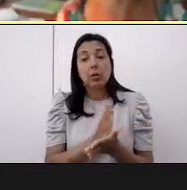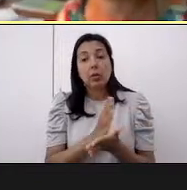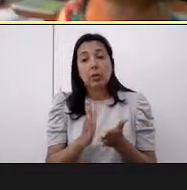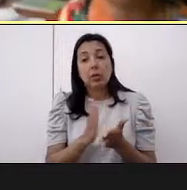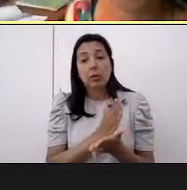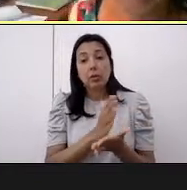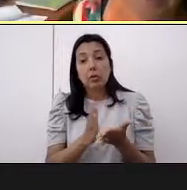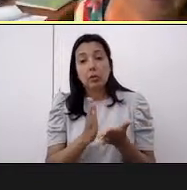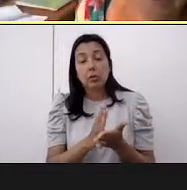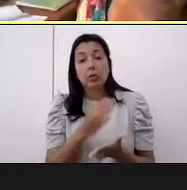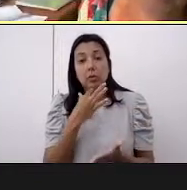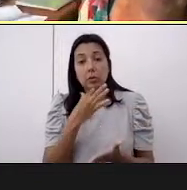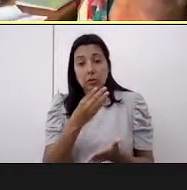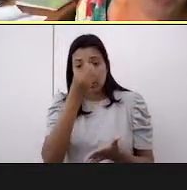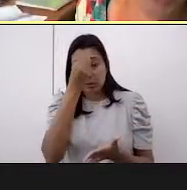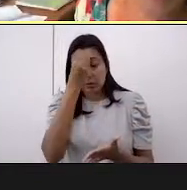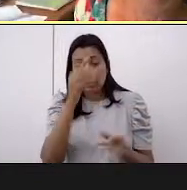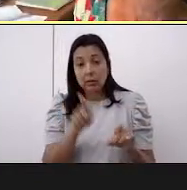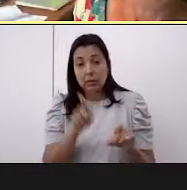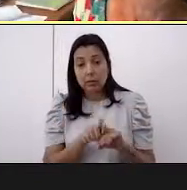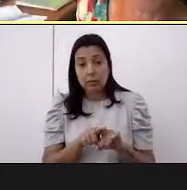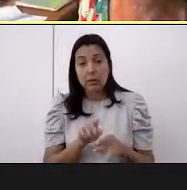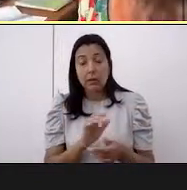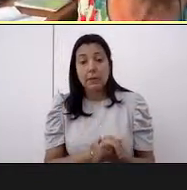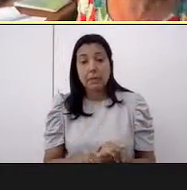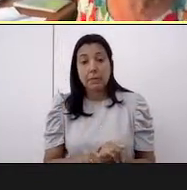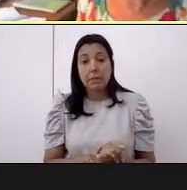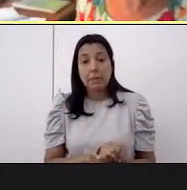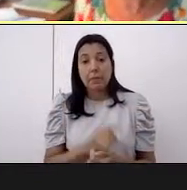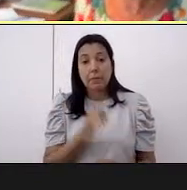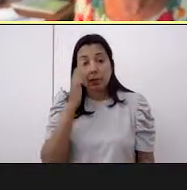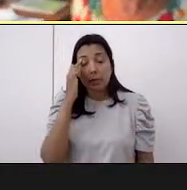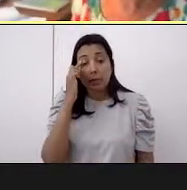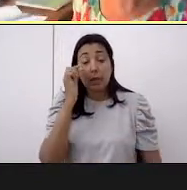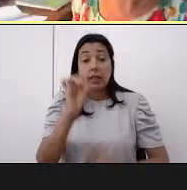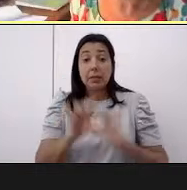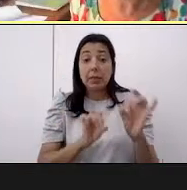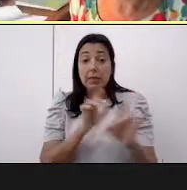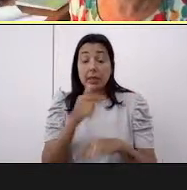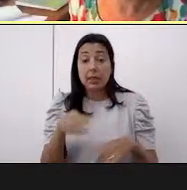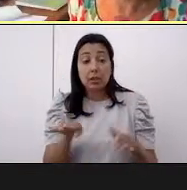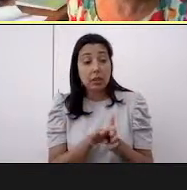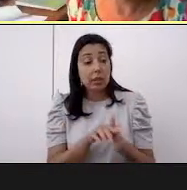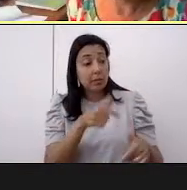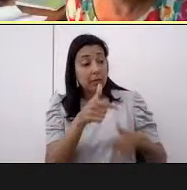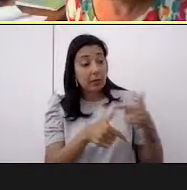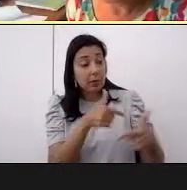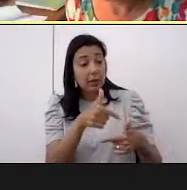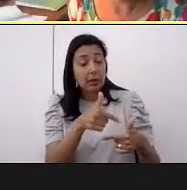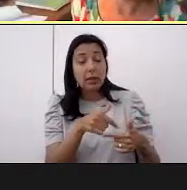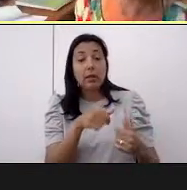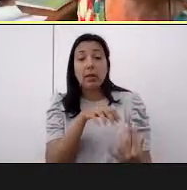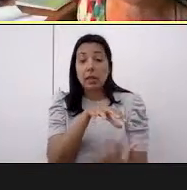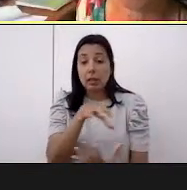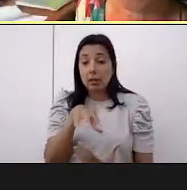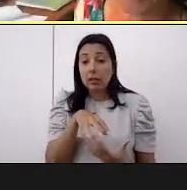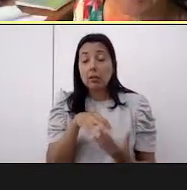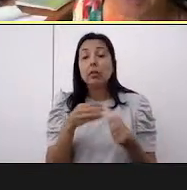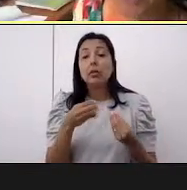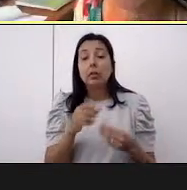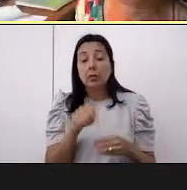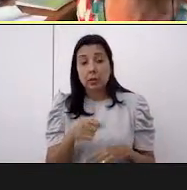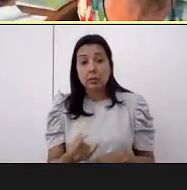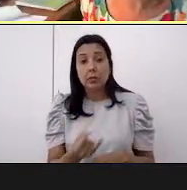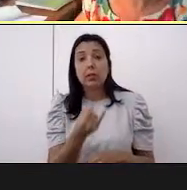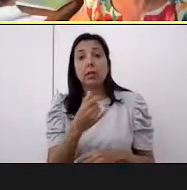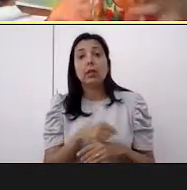going to work in international organization. And so this is an important way of legitimation for some international